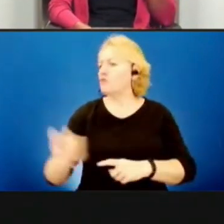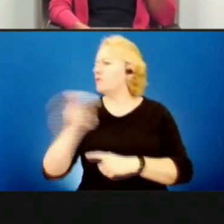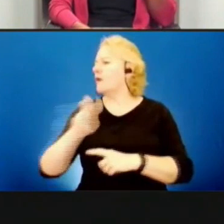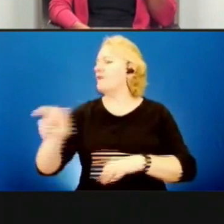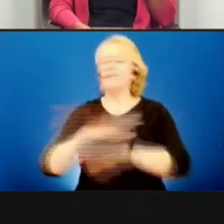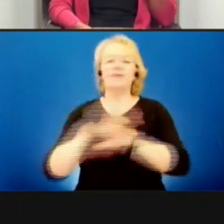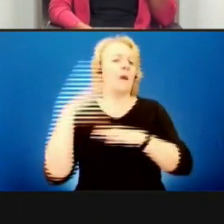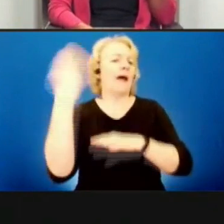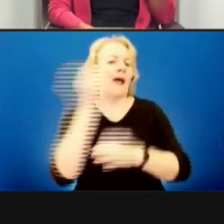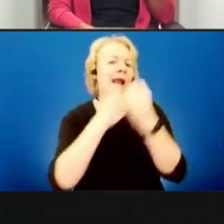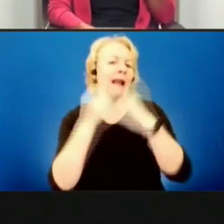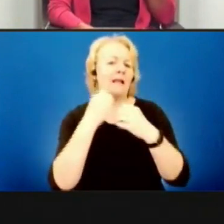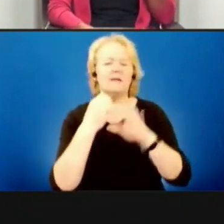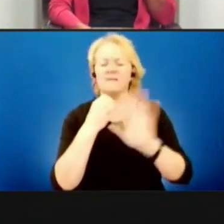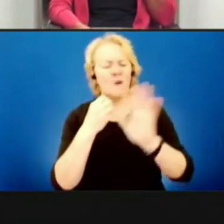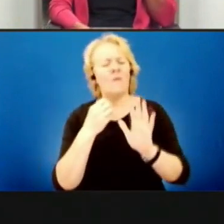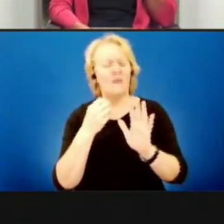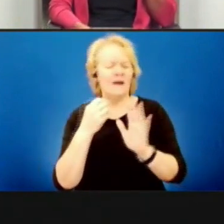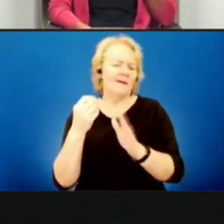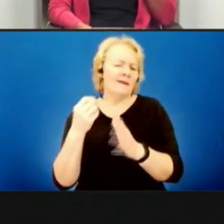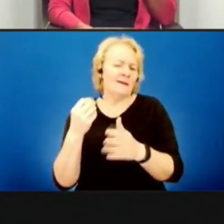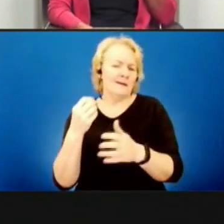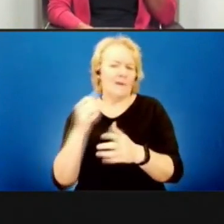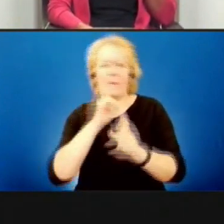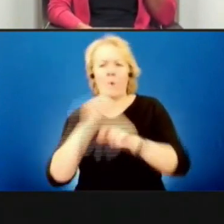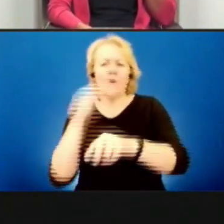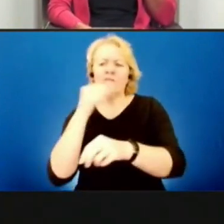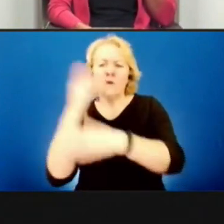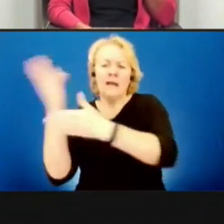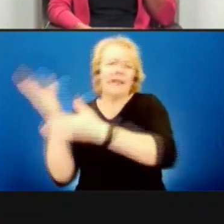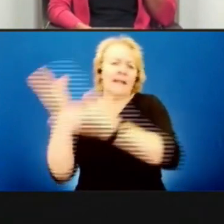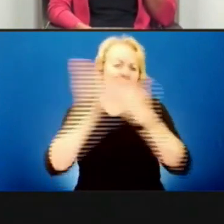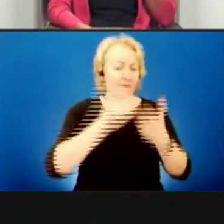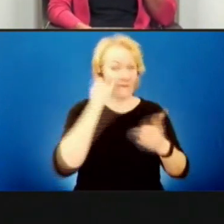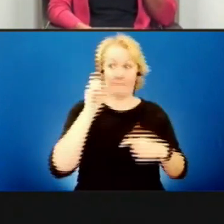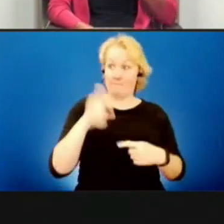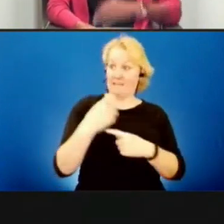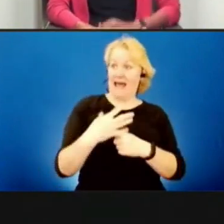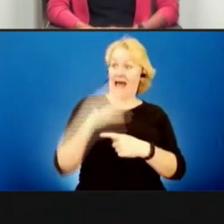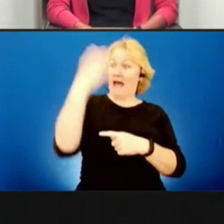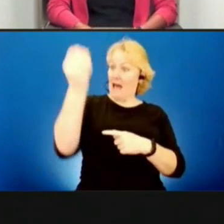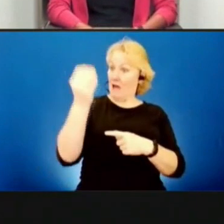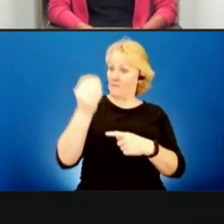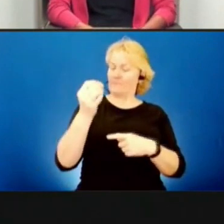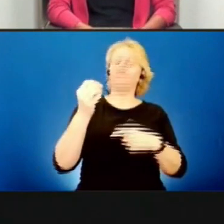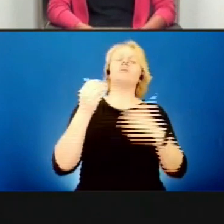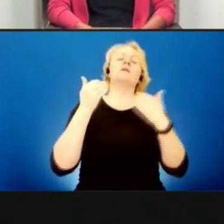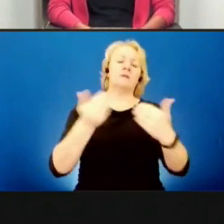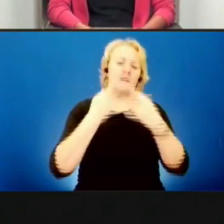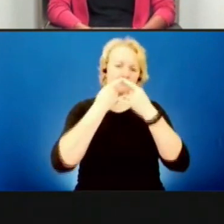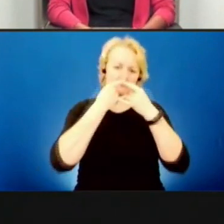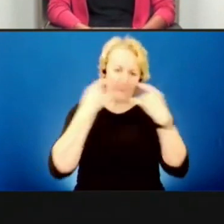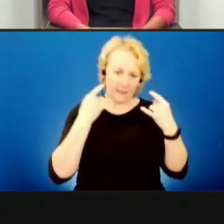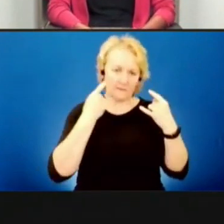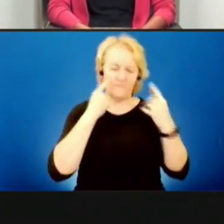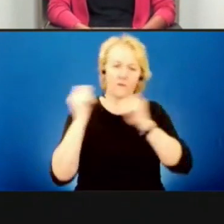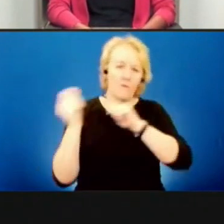curbside or delivery options. And if you must go out, wear a mask when conducting essential activities.